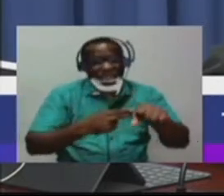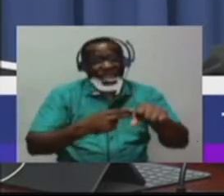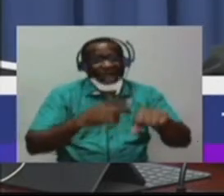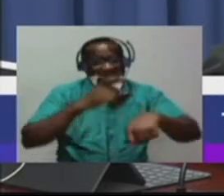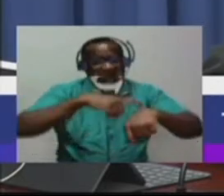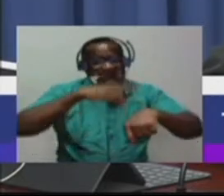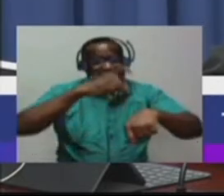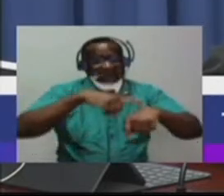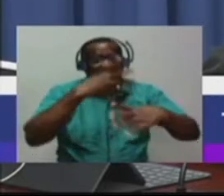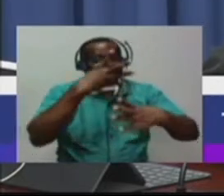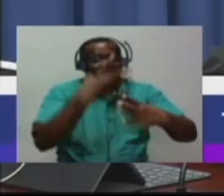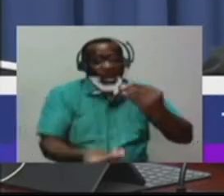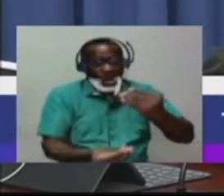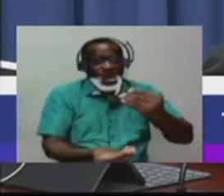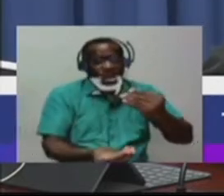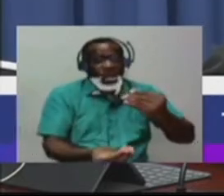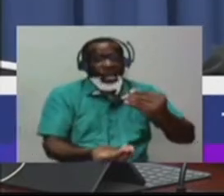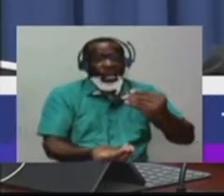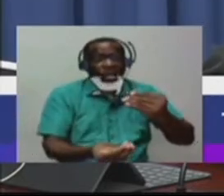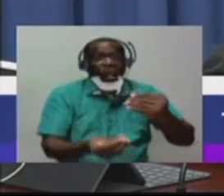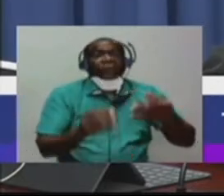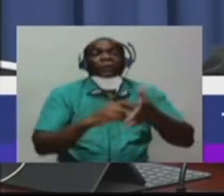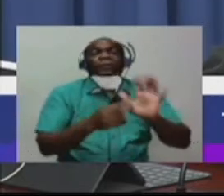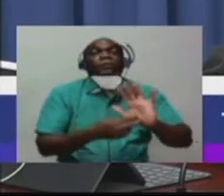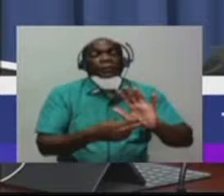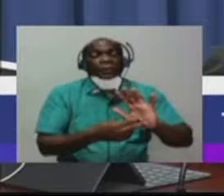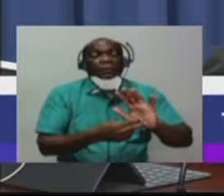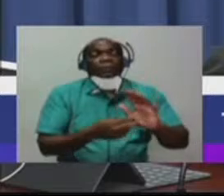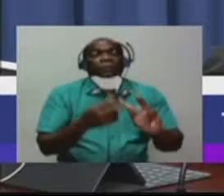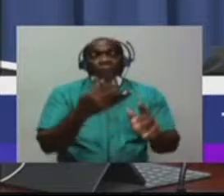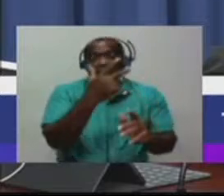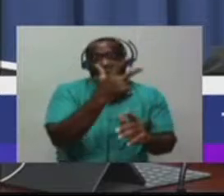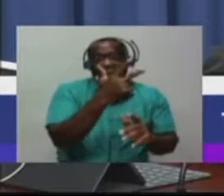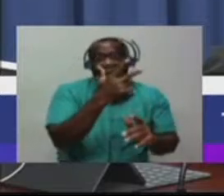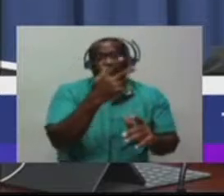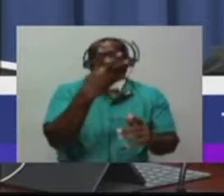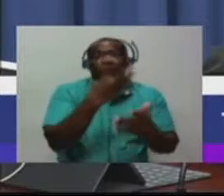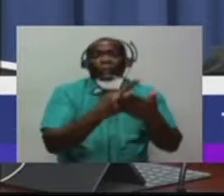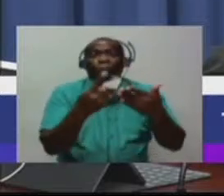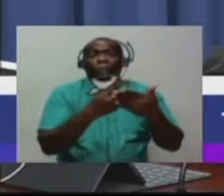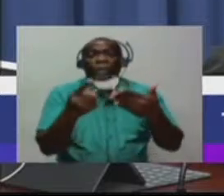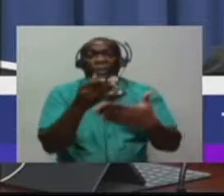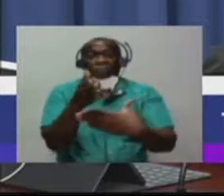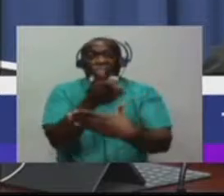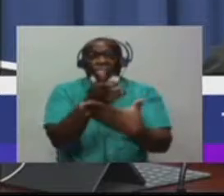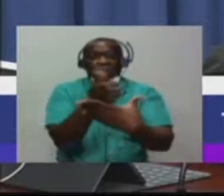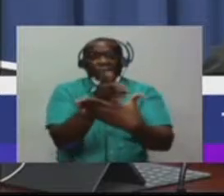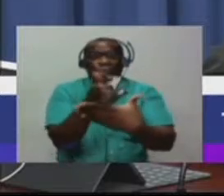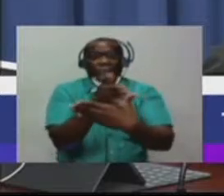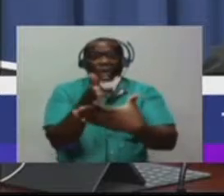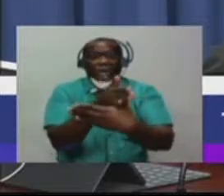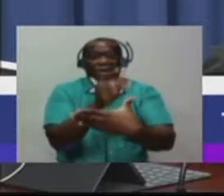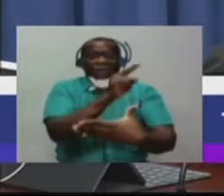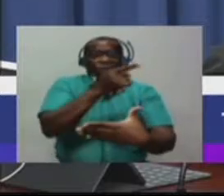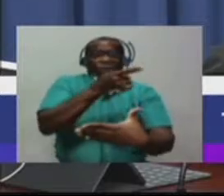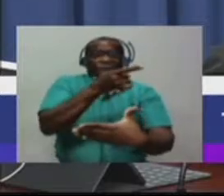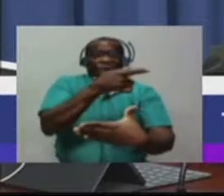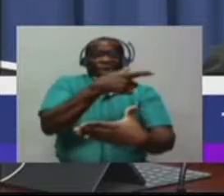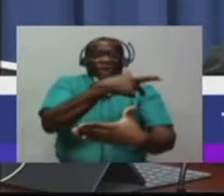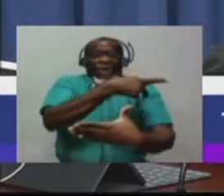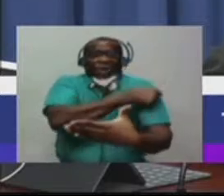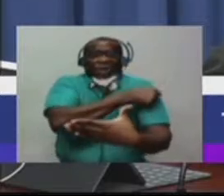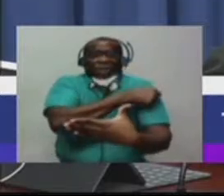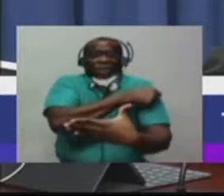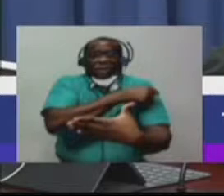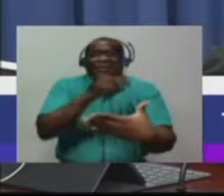that shots have to be given 3 to 4 weeks apart. It means, therefore, we have to use out half